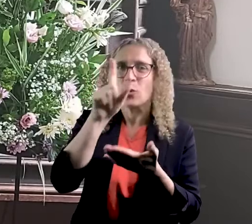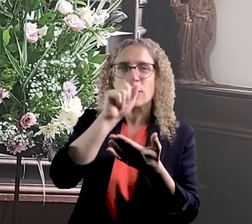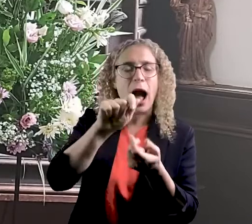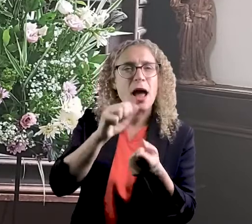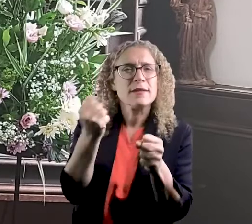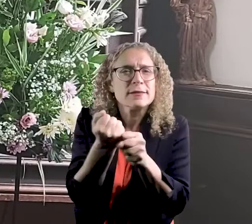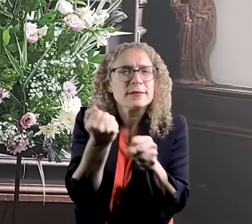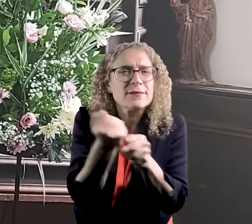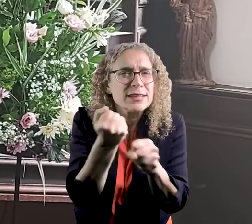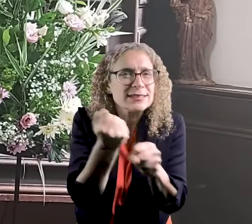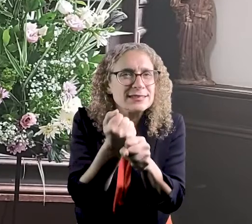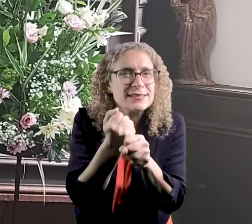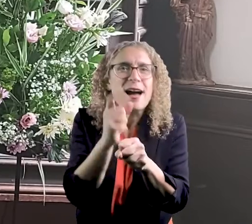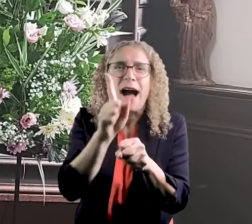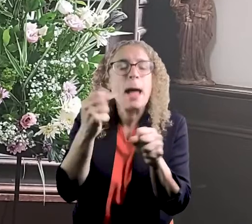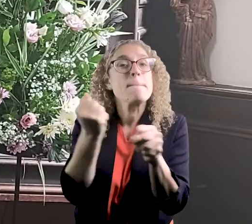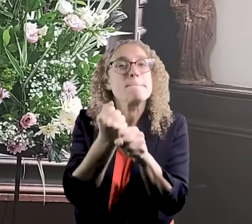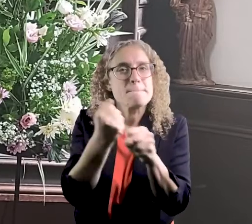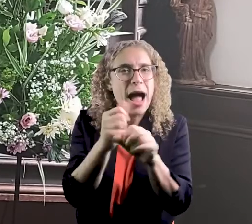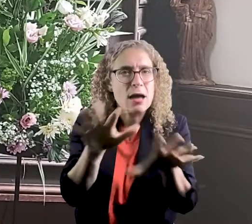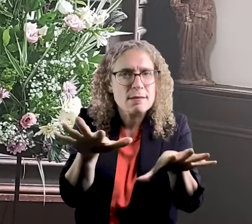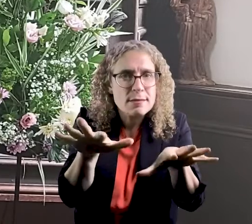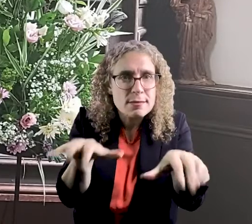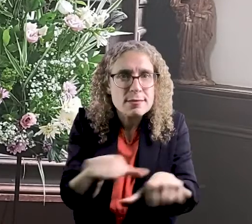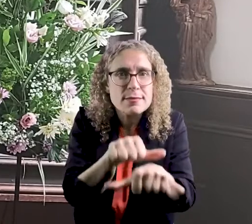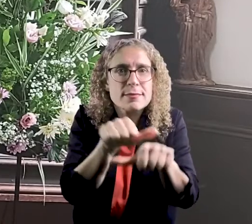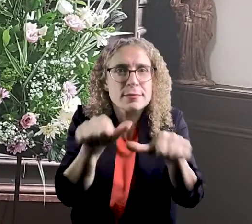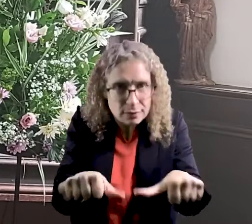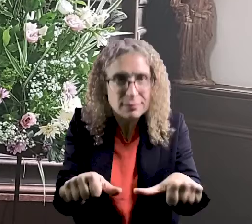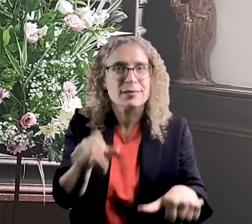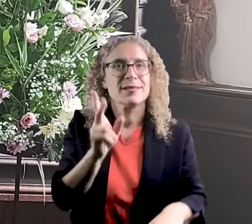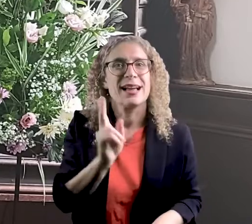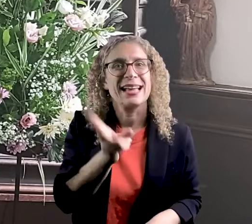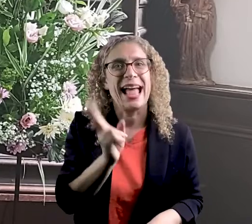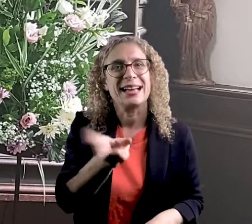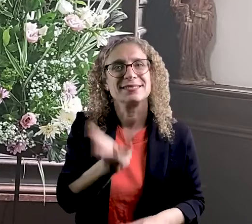restores and puts back on the road again.